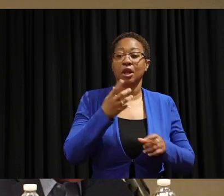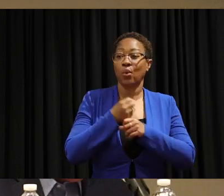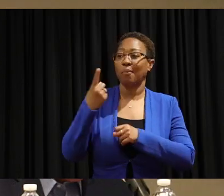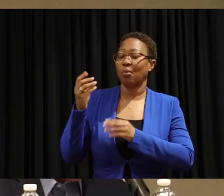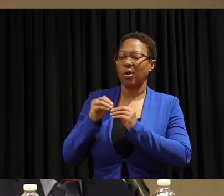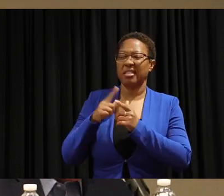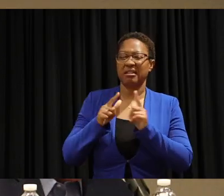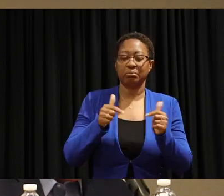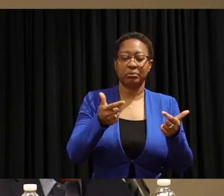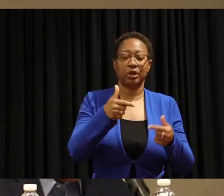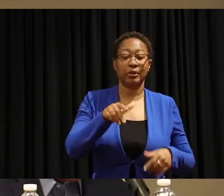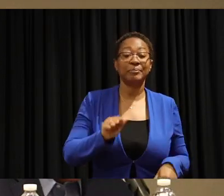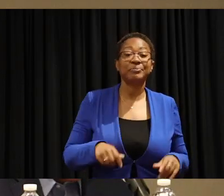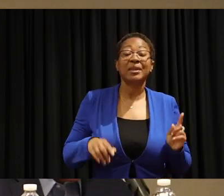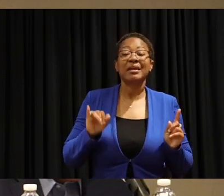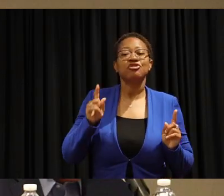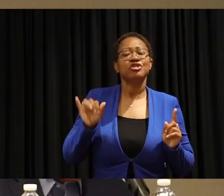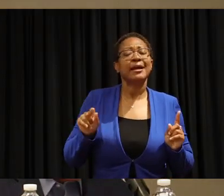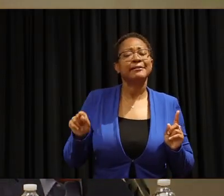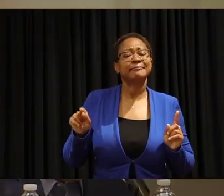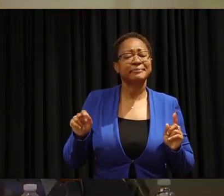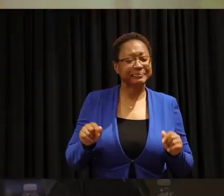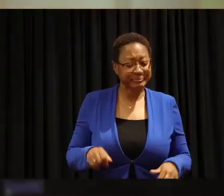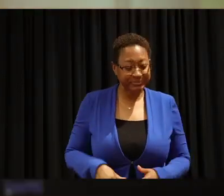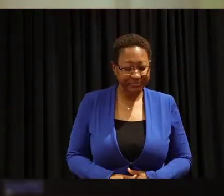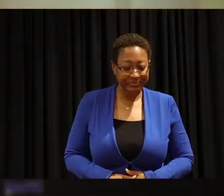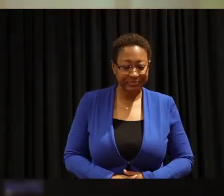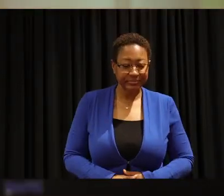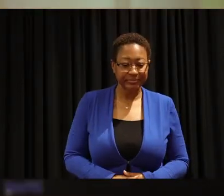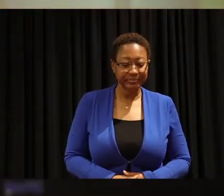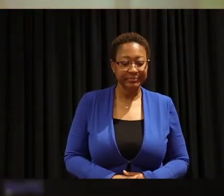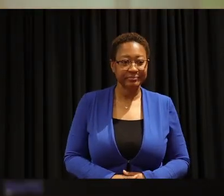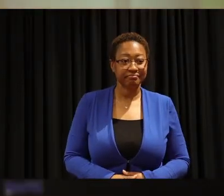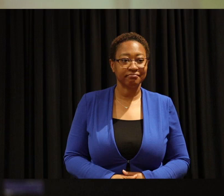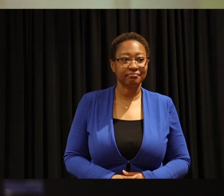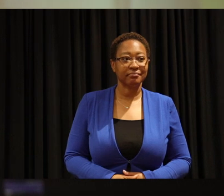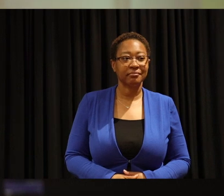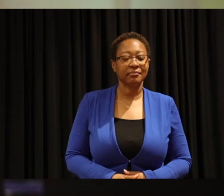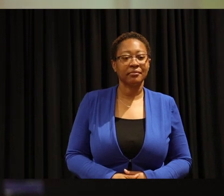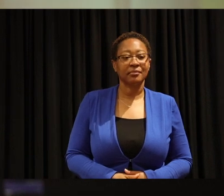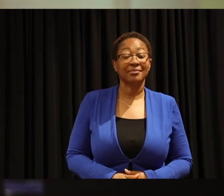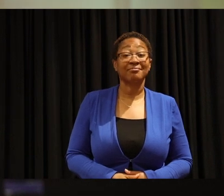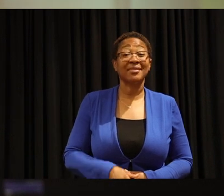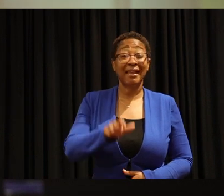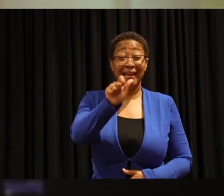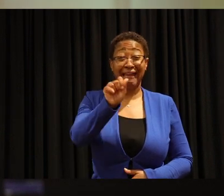my panel. Jay, if I could have you answer this one. What is the potential impact of